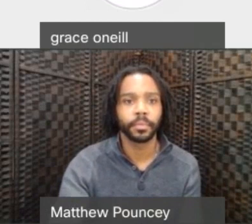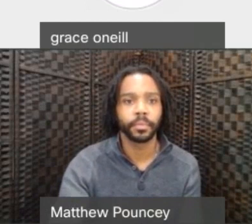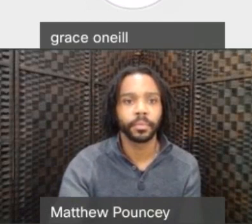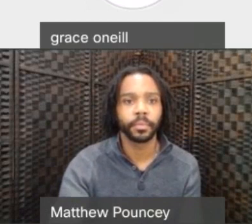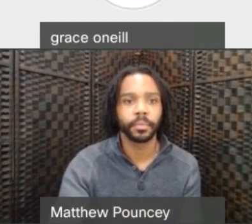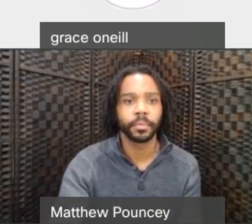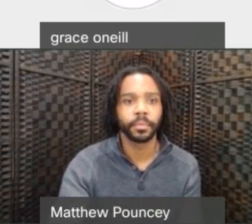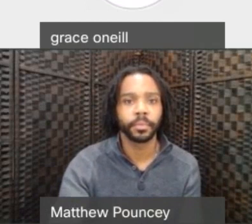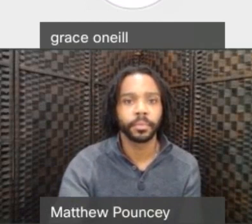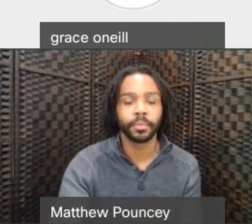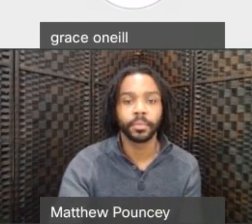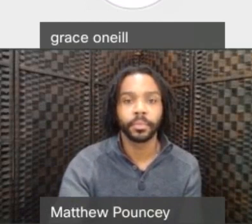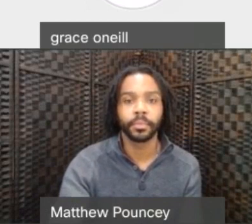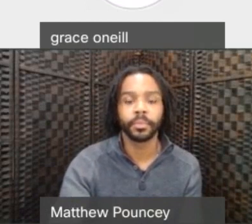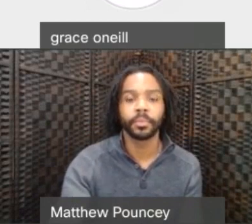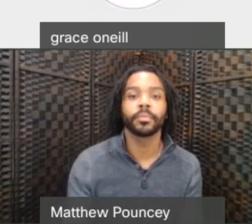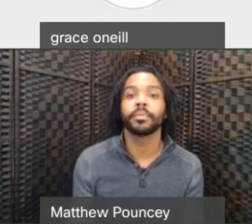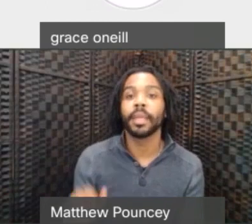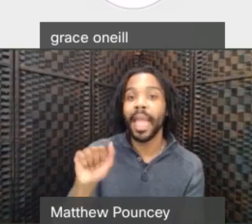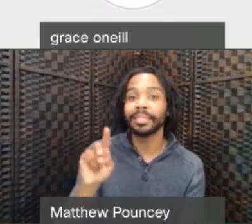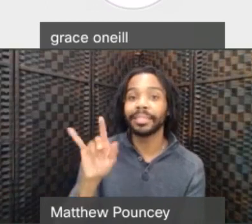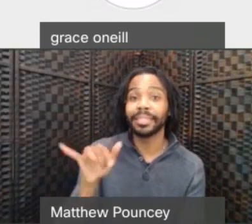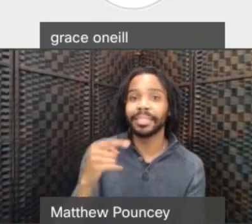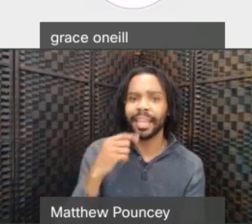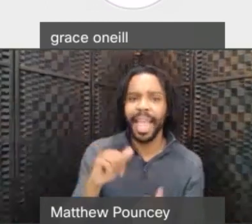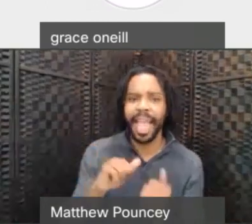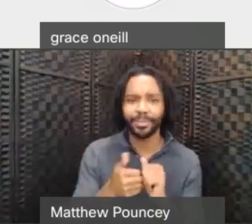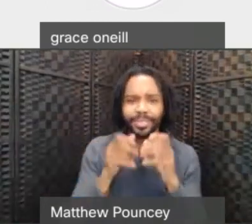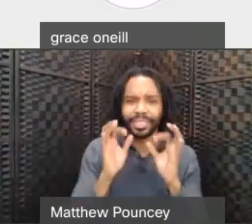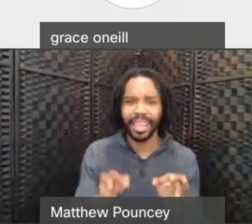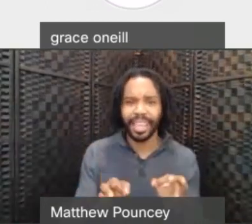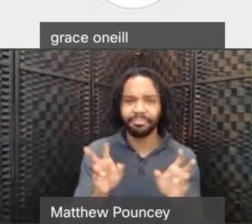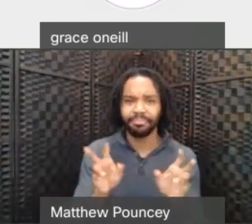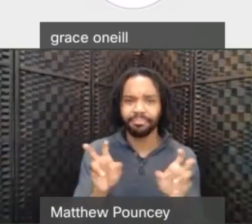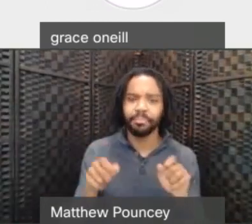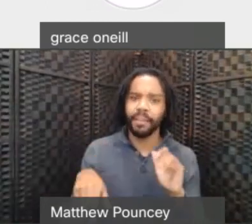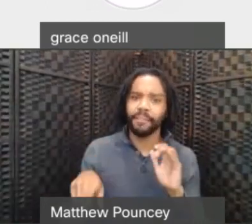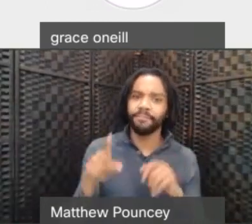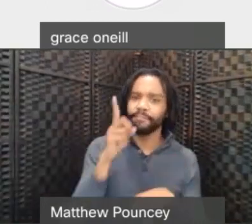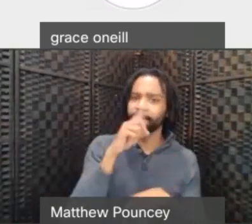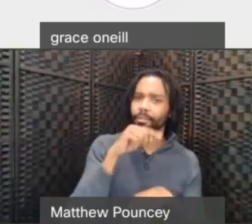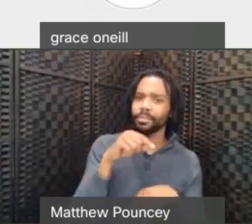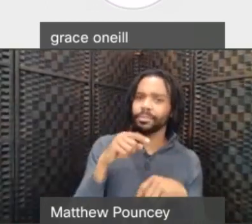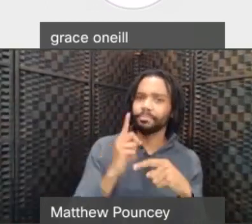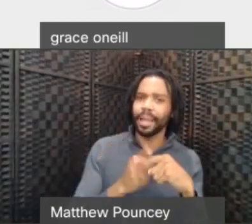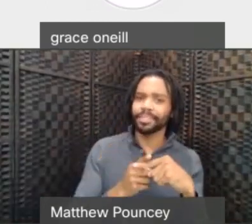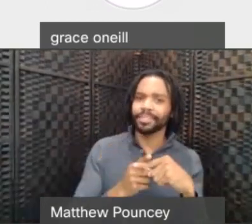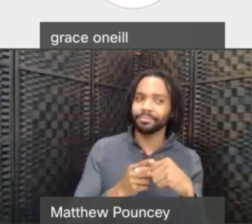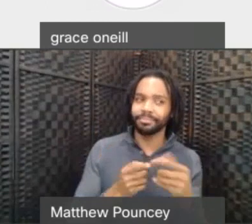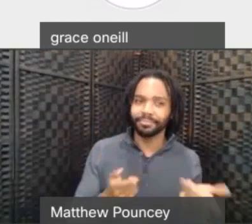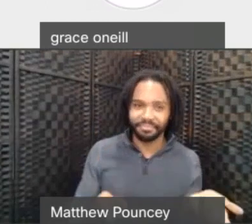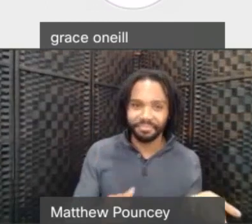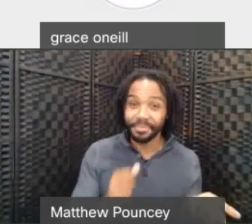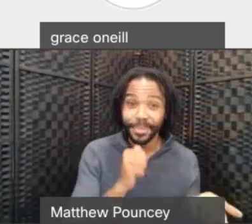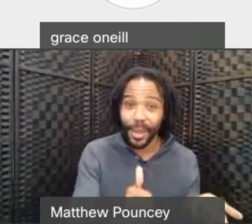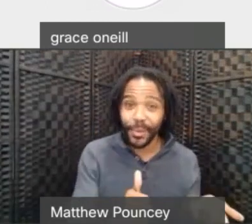So how do we decipher false positives? I think that the safest thing to say is that you don't. When you get a